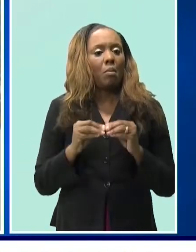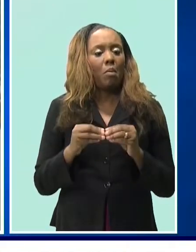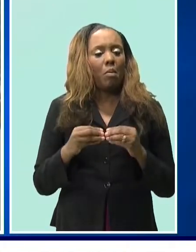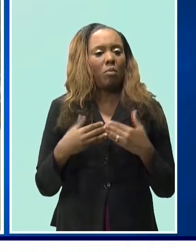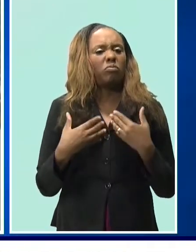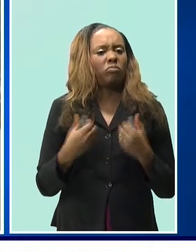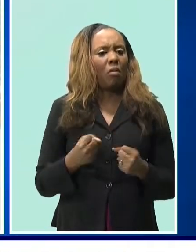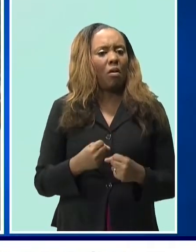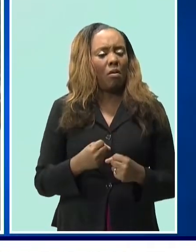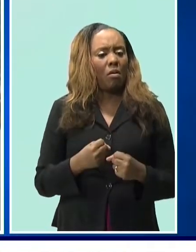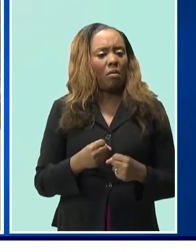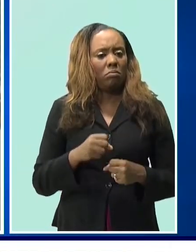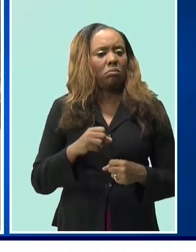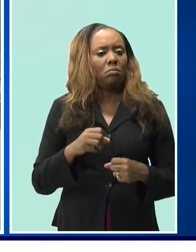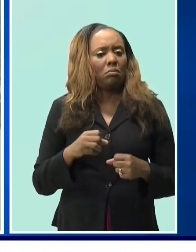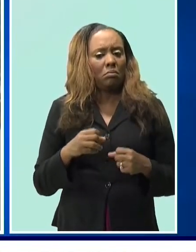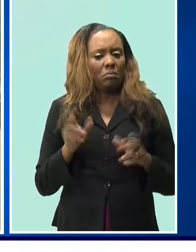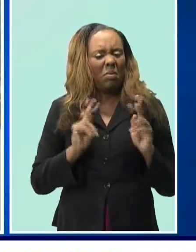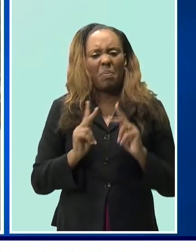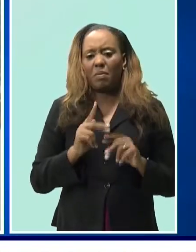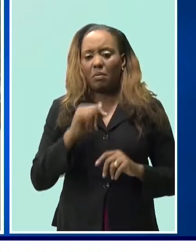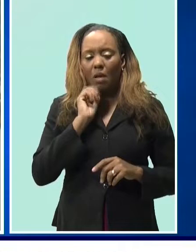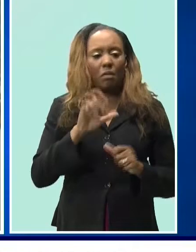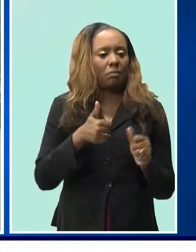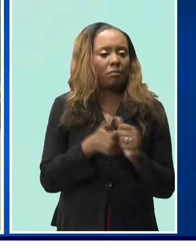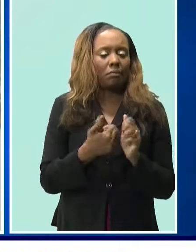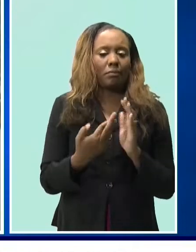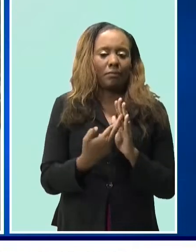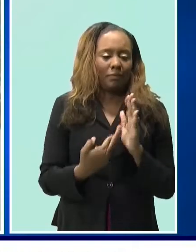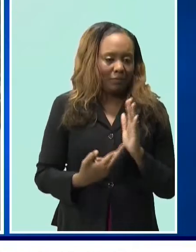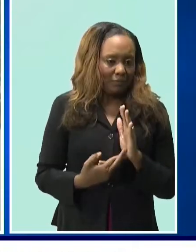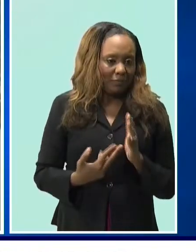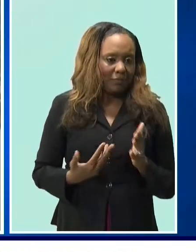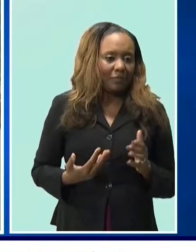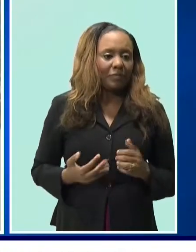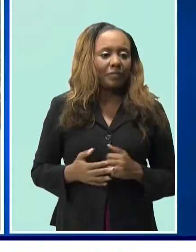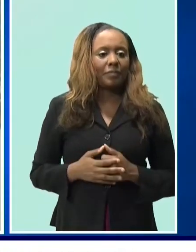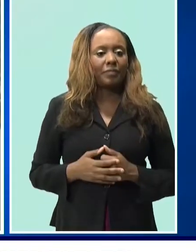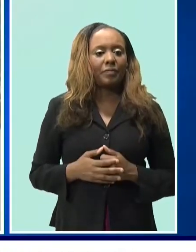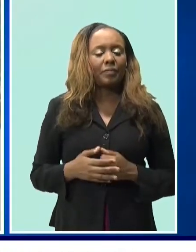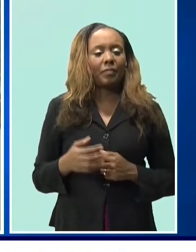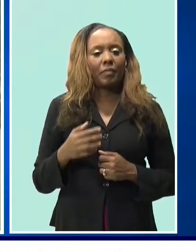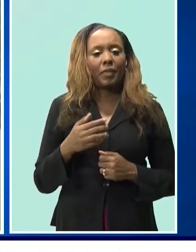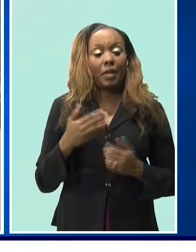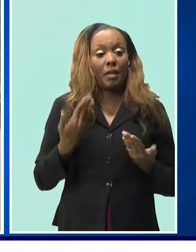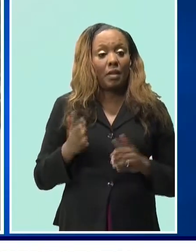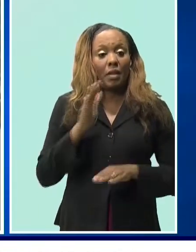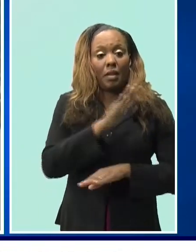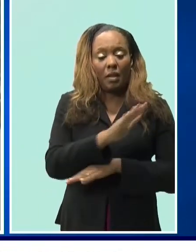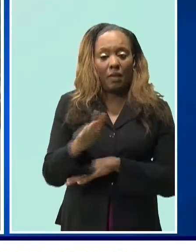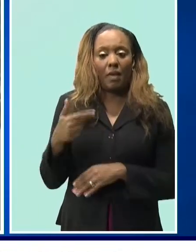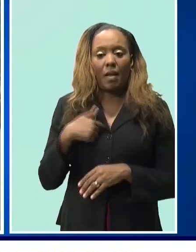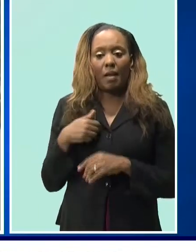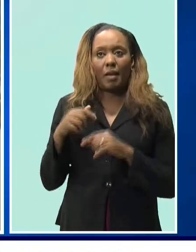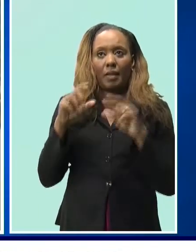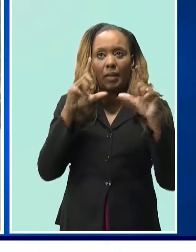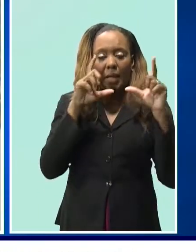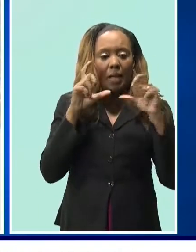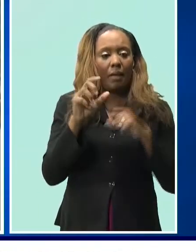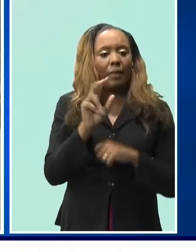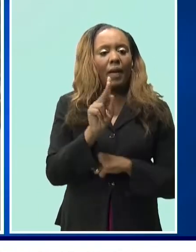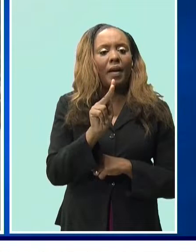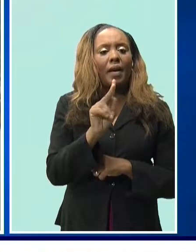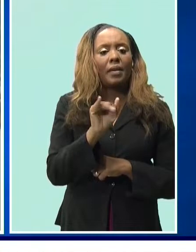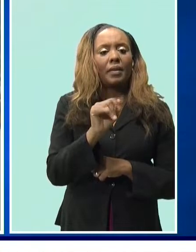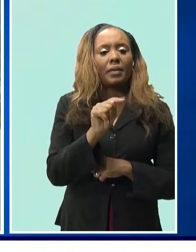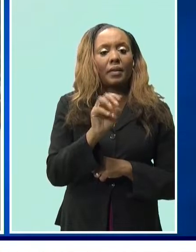We still have far too many people who are not abiding by the restriction. I took a photograph this evening of a kite flying above